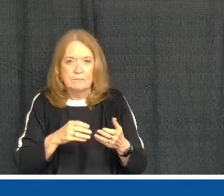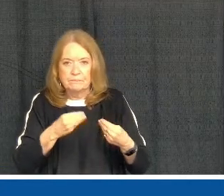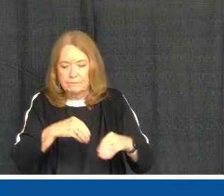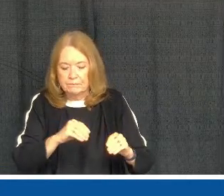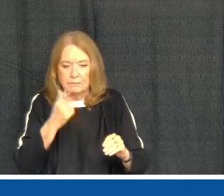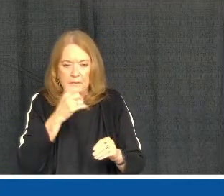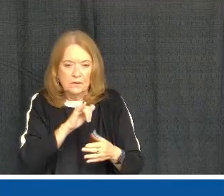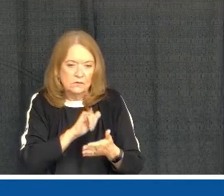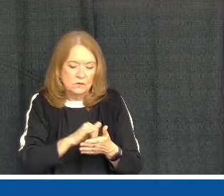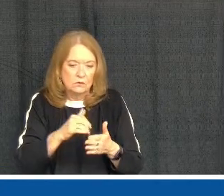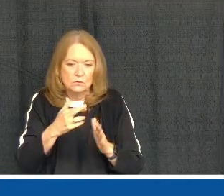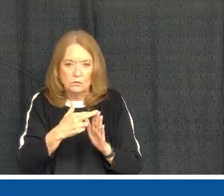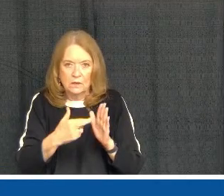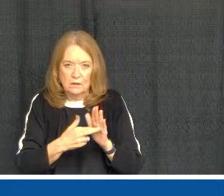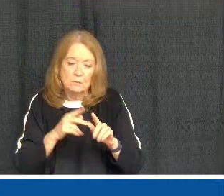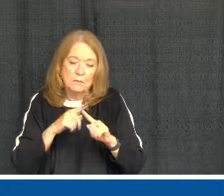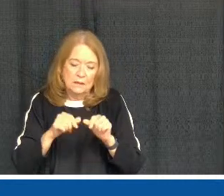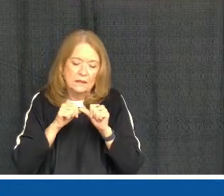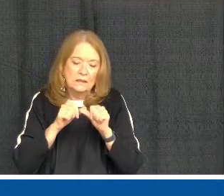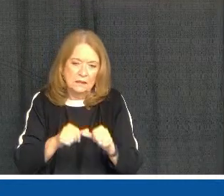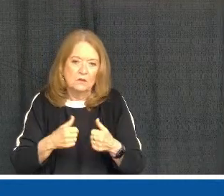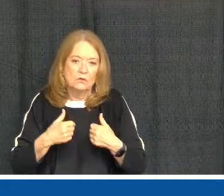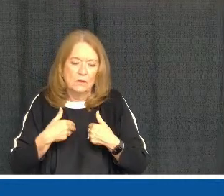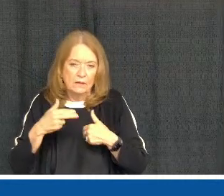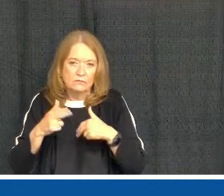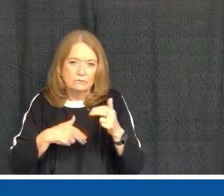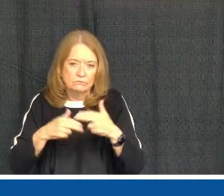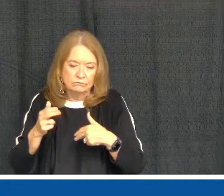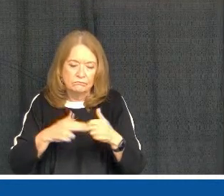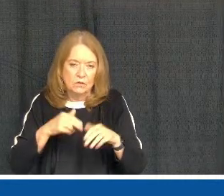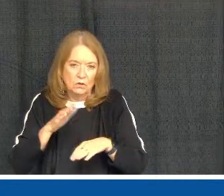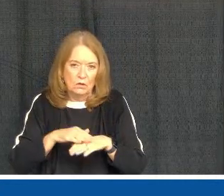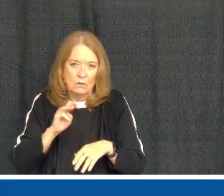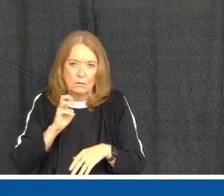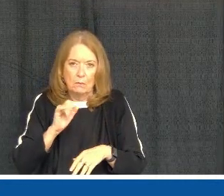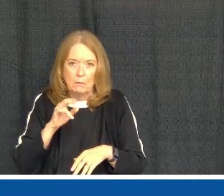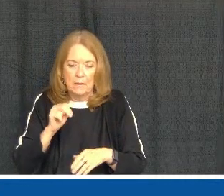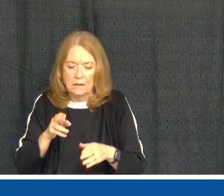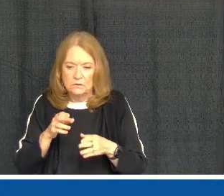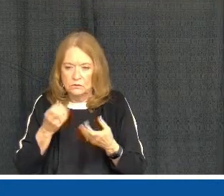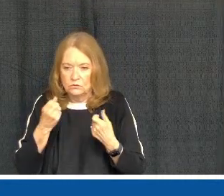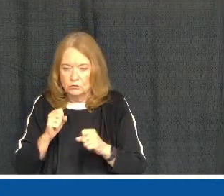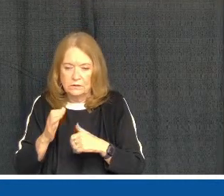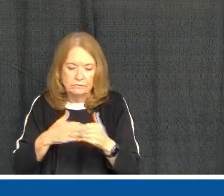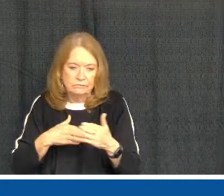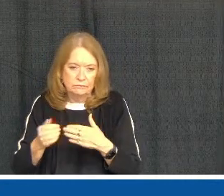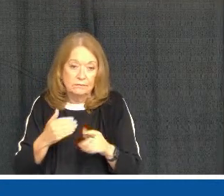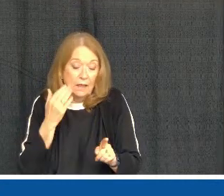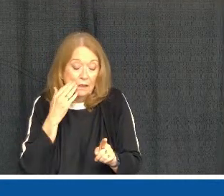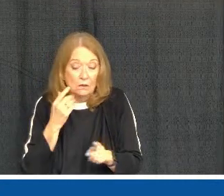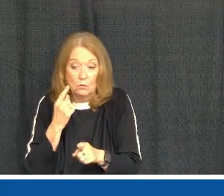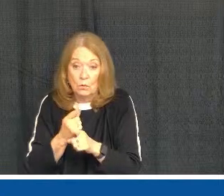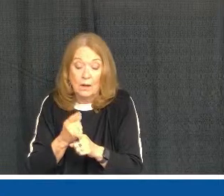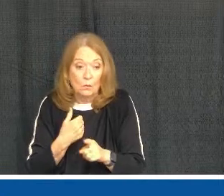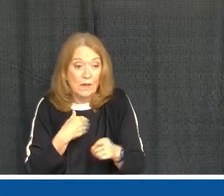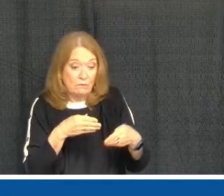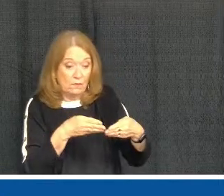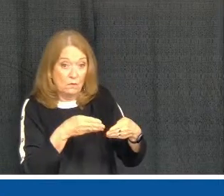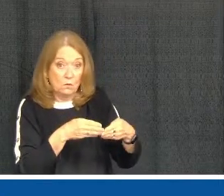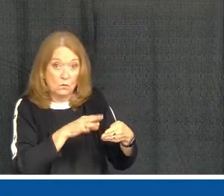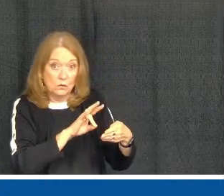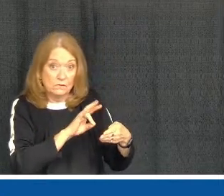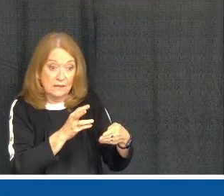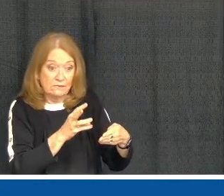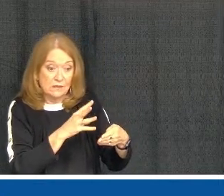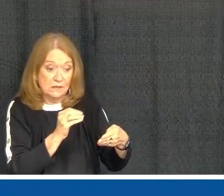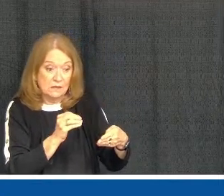has continued to be development along Madison Street regardless. I know we've also, I mean, we've got right there at the corner of